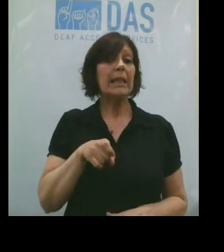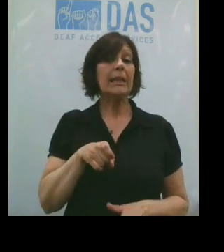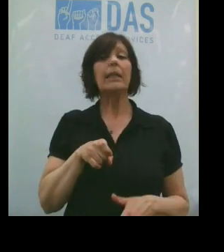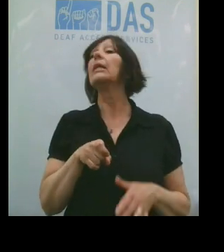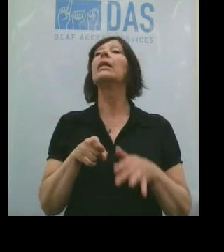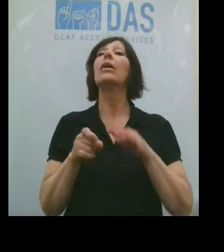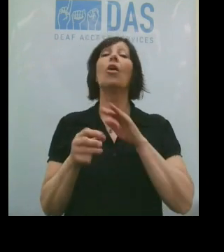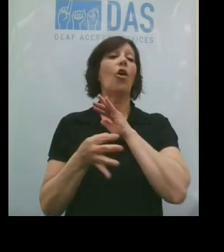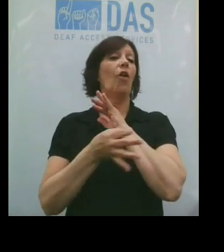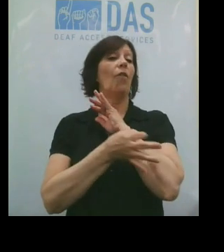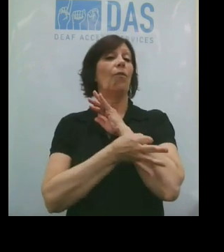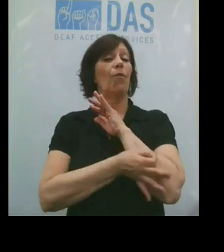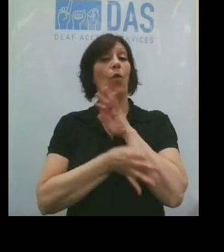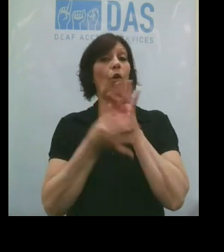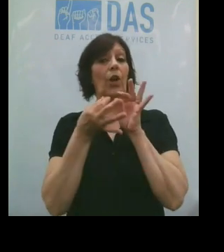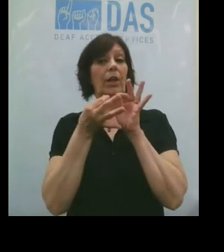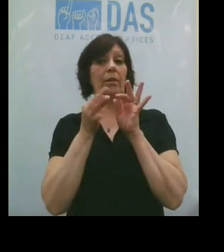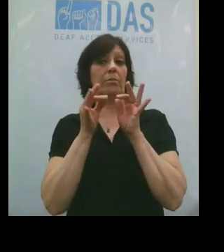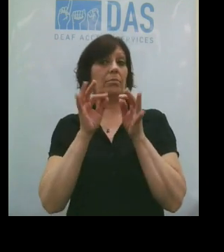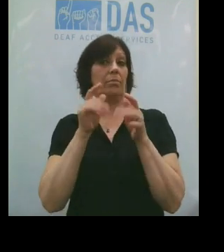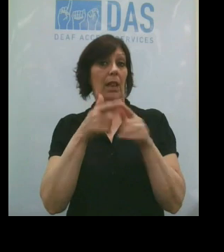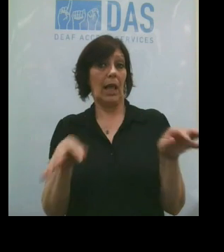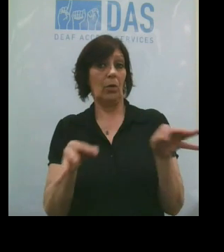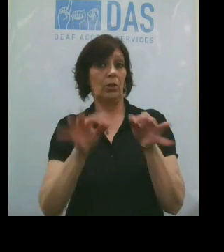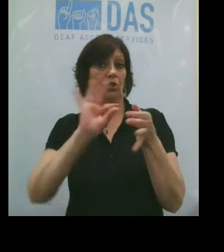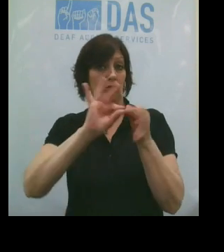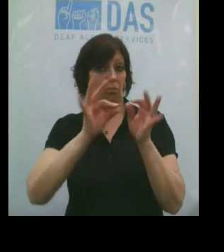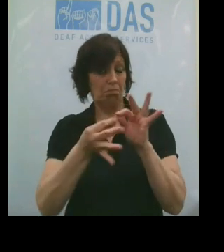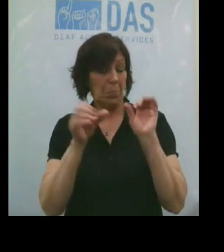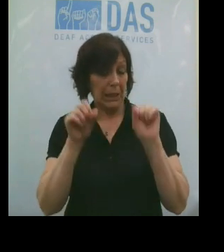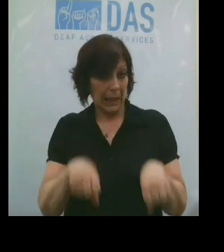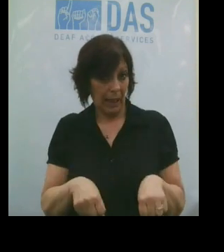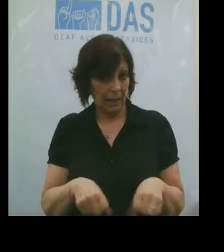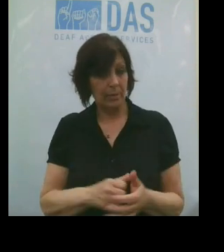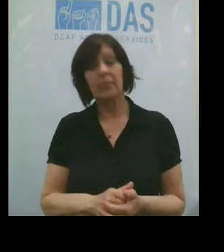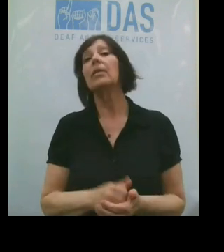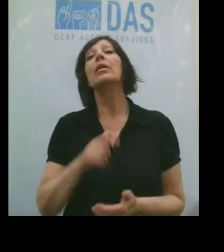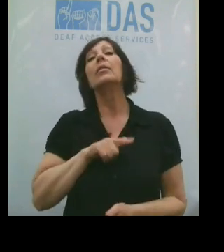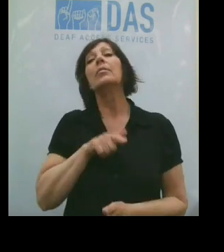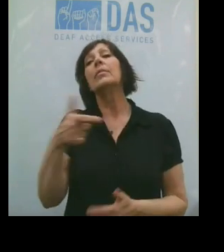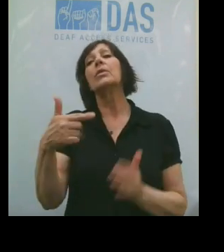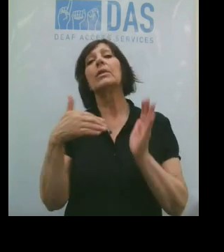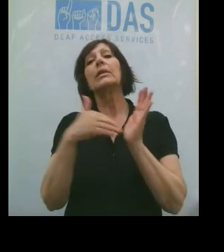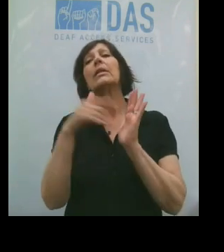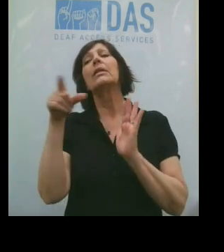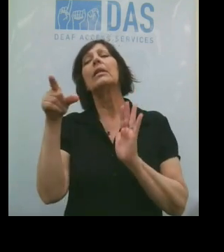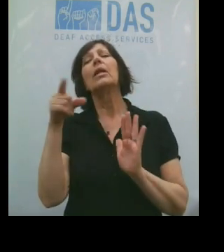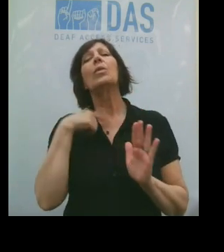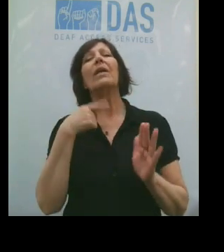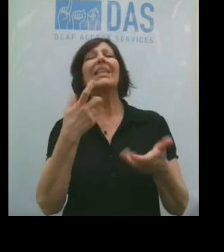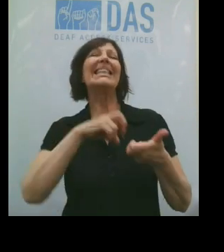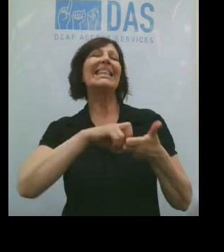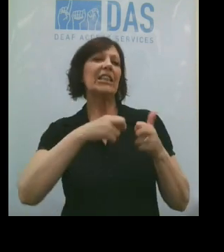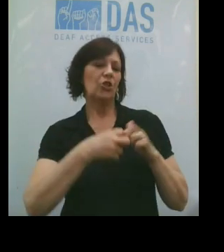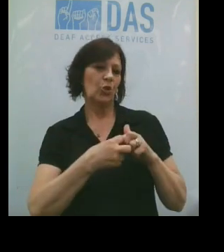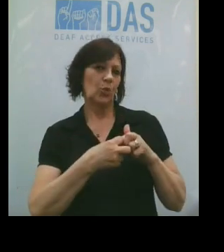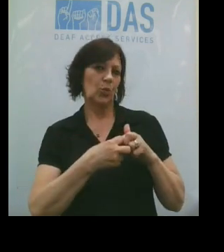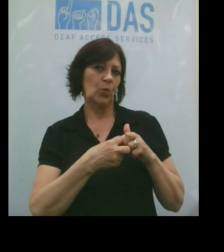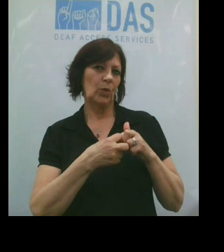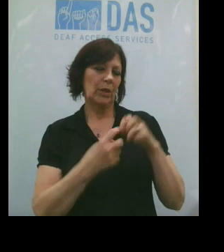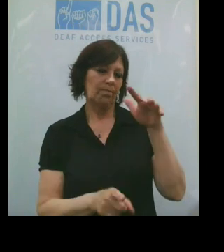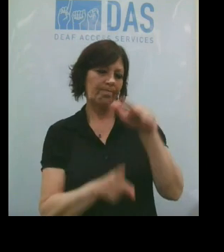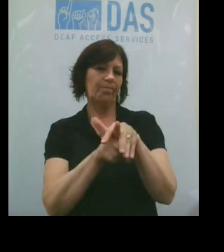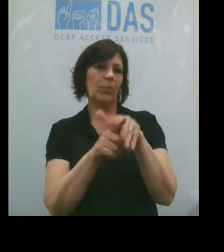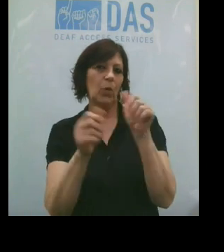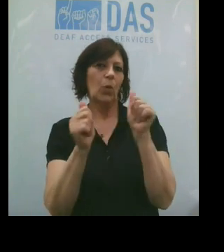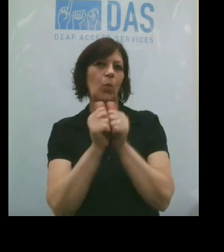interpretation is available. I want to turn it over to Doctor because we're dealing with an issue that has cropped up